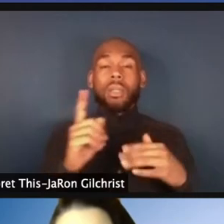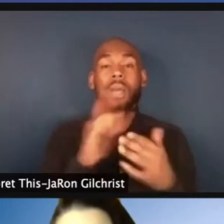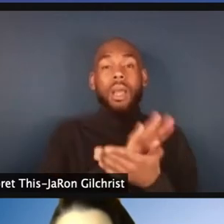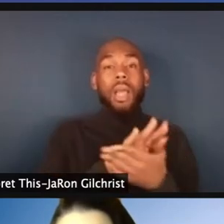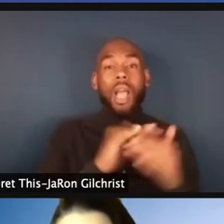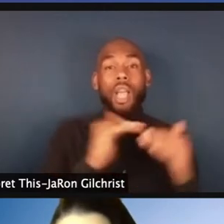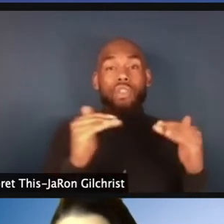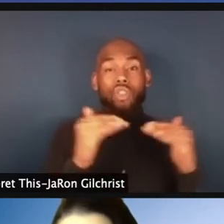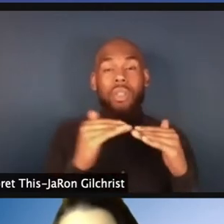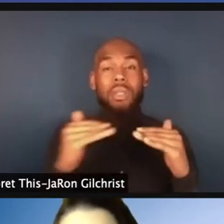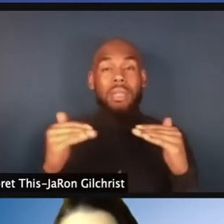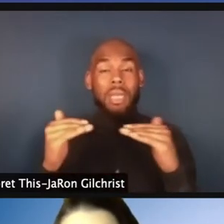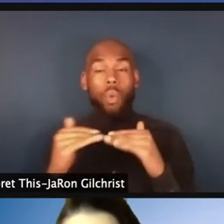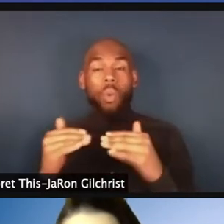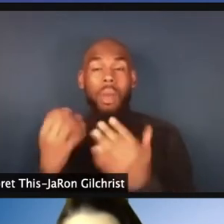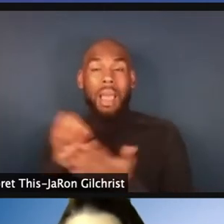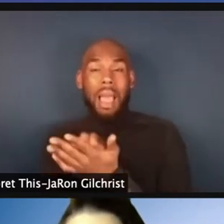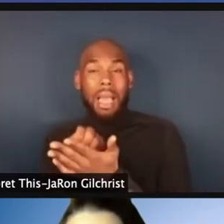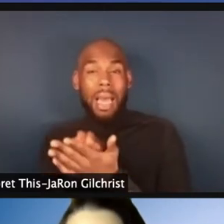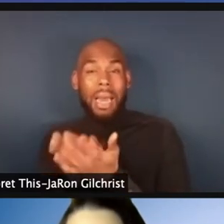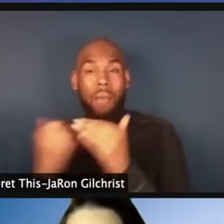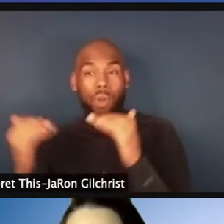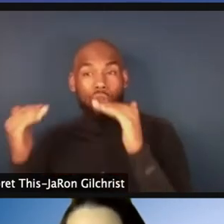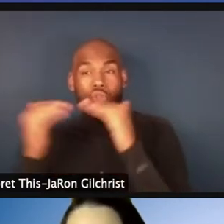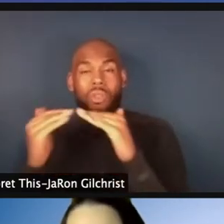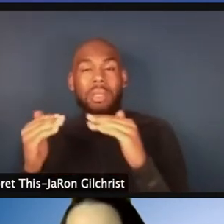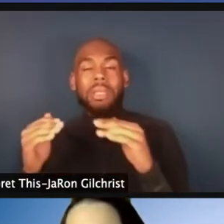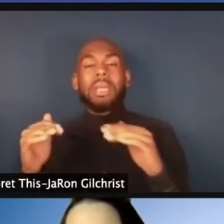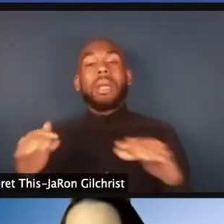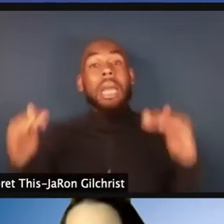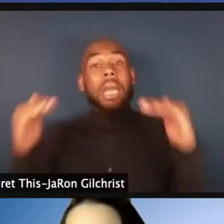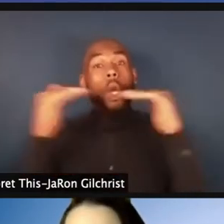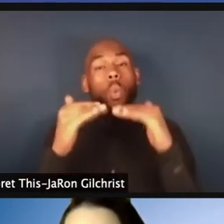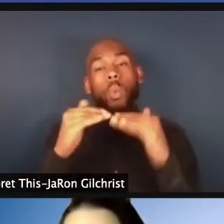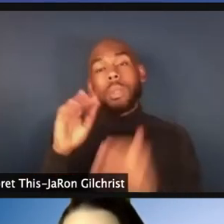equals economic justice equals a decolonized future.